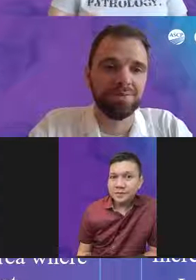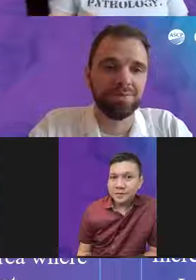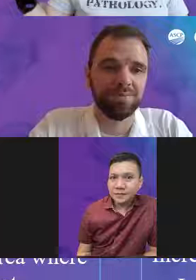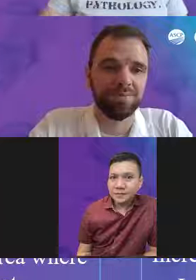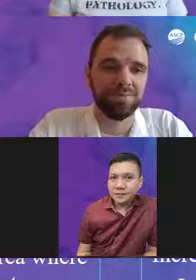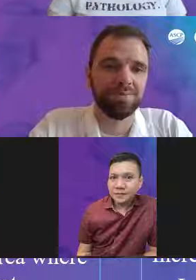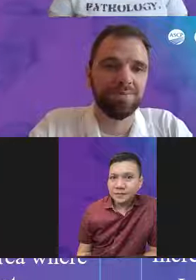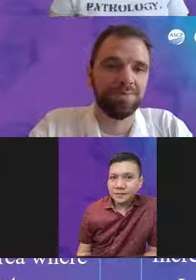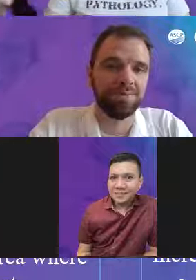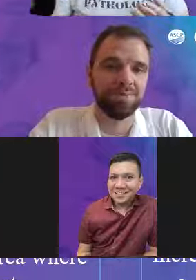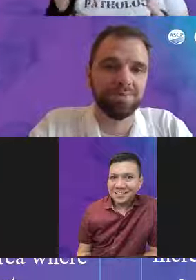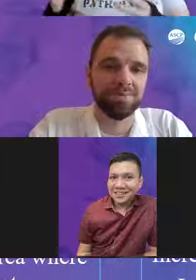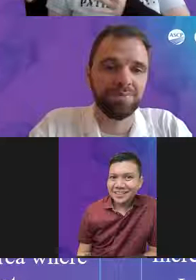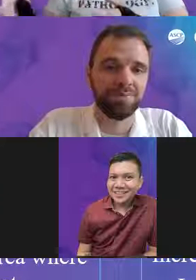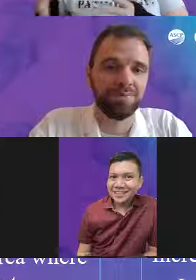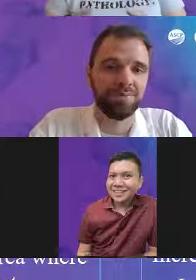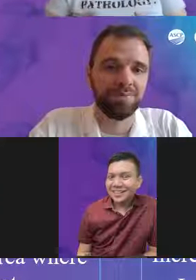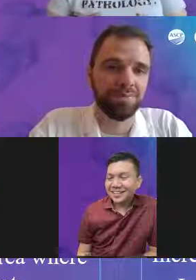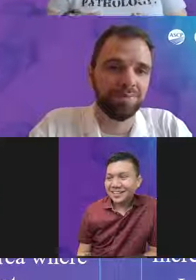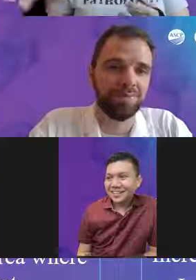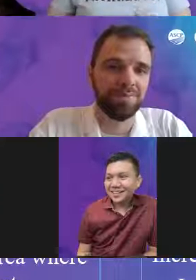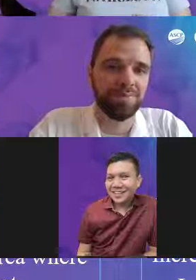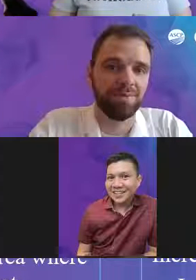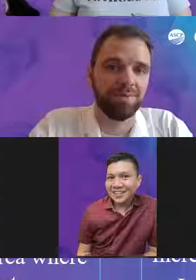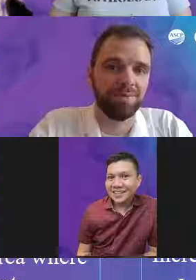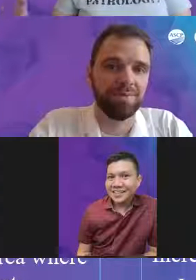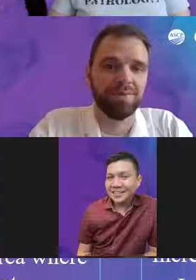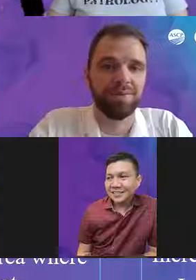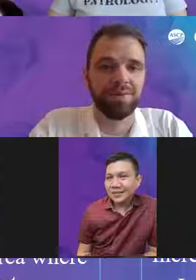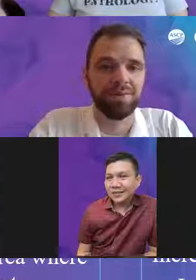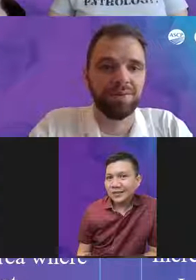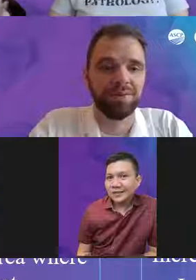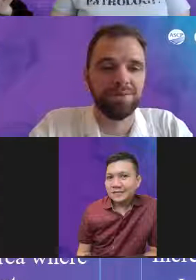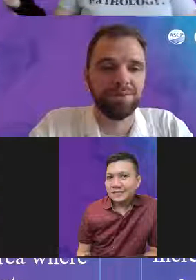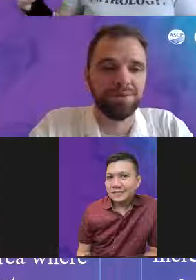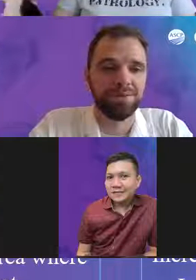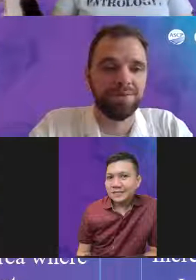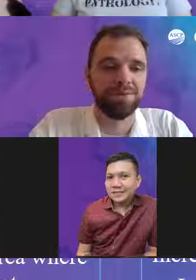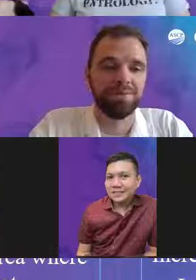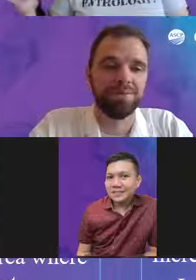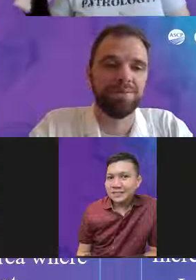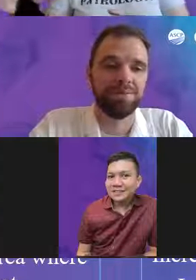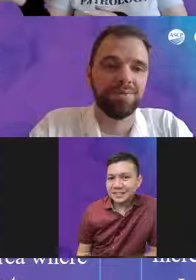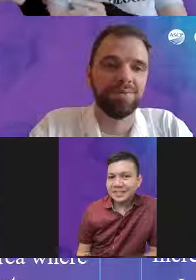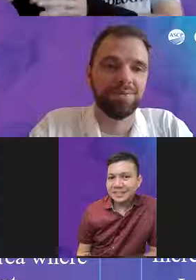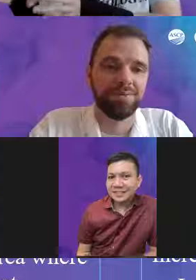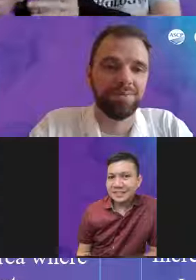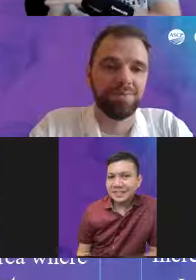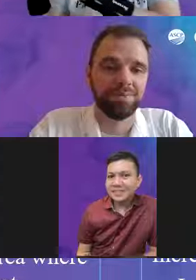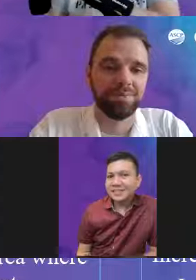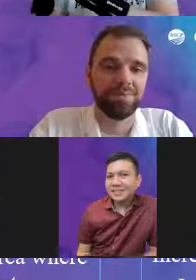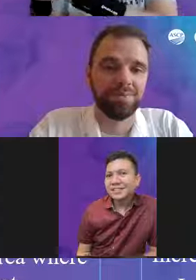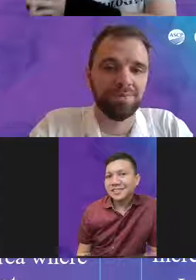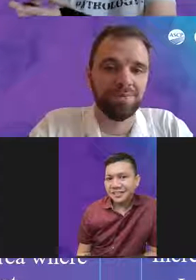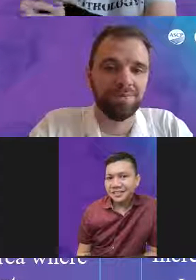who is like, oh yeah, you know, we've got this. I know it looks weird. I know that we have this other one, but this is